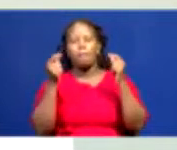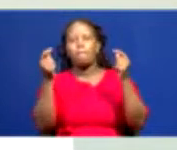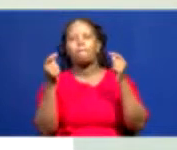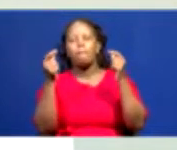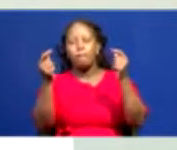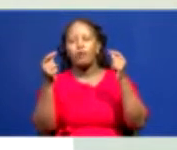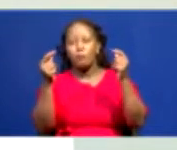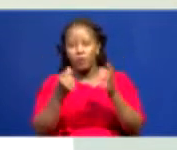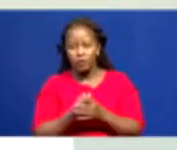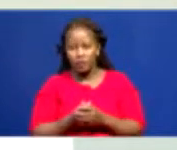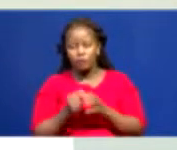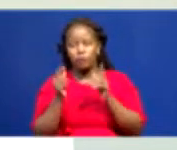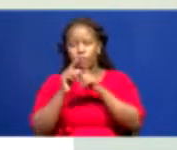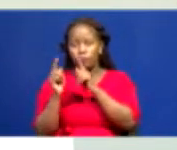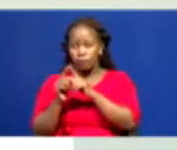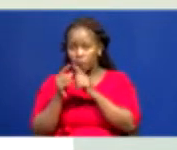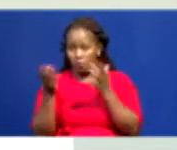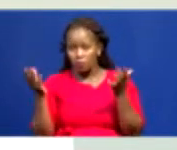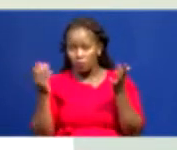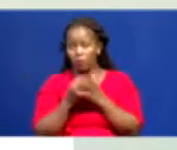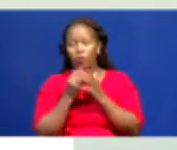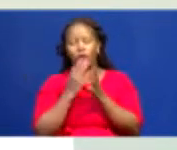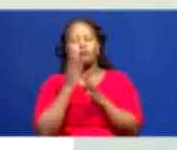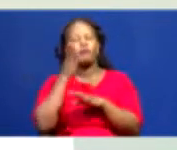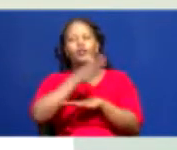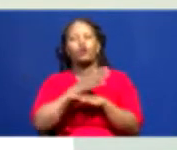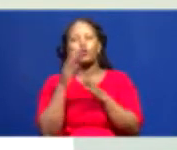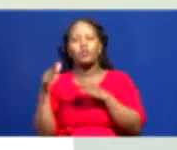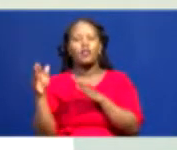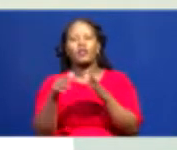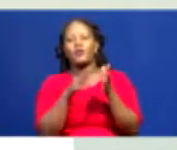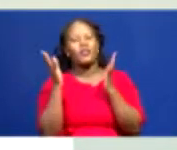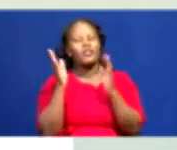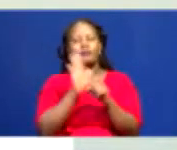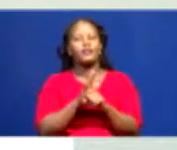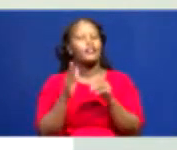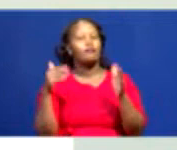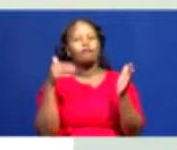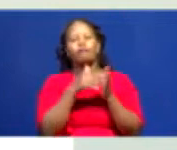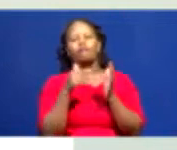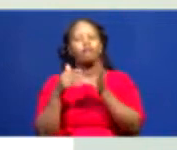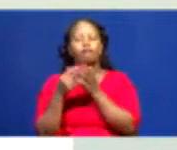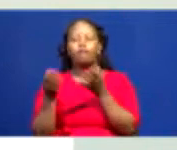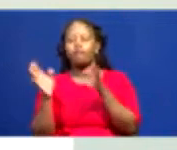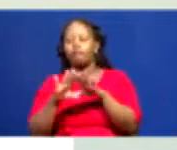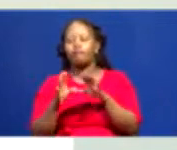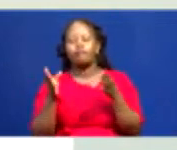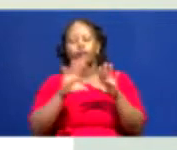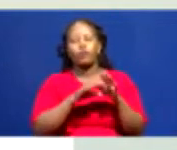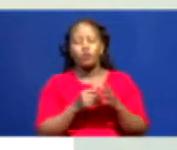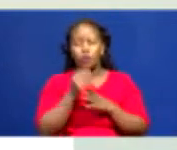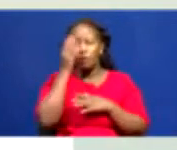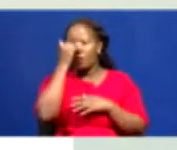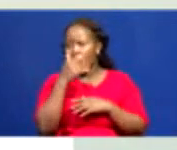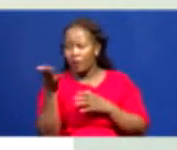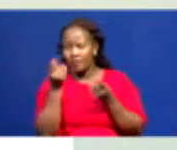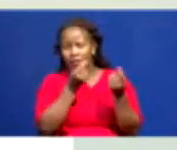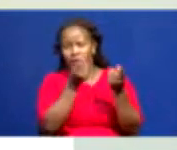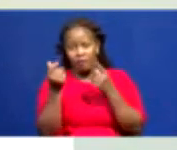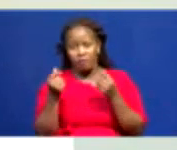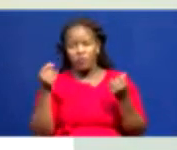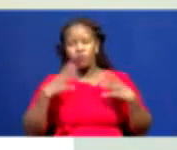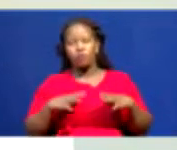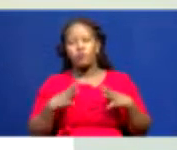What has also happened is that most of the roads remain closed simply because small pockets of youths have actually erected